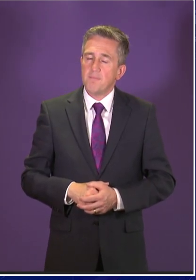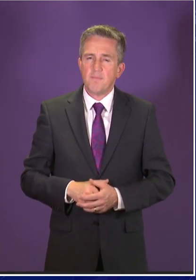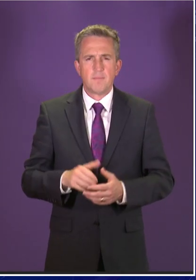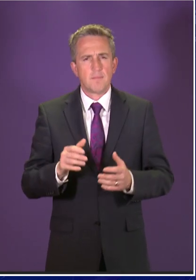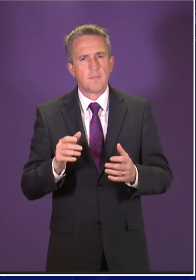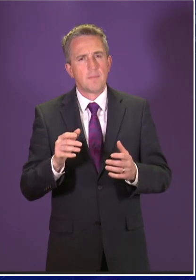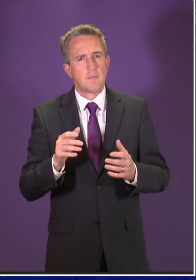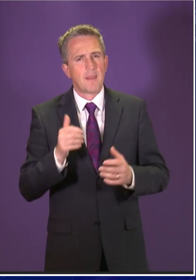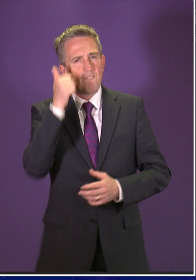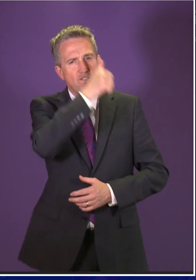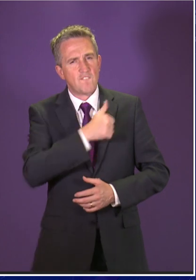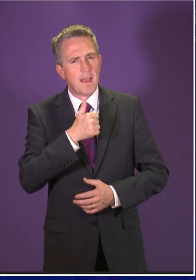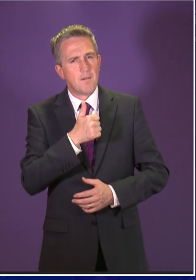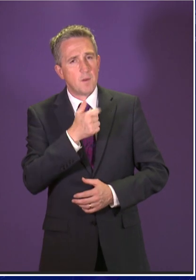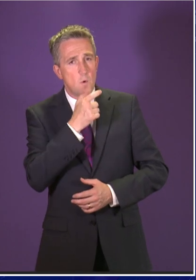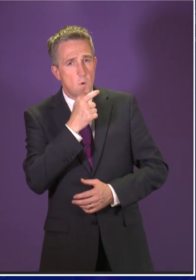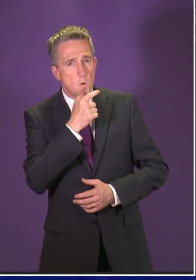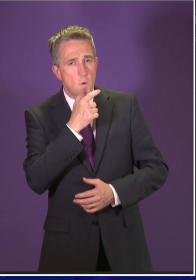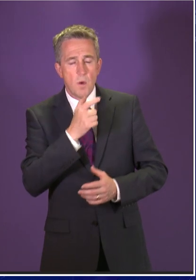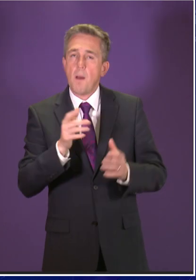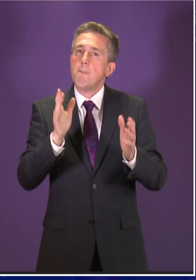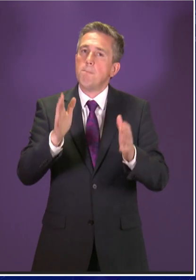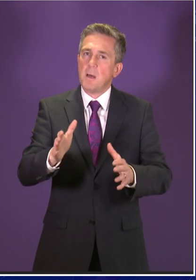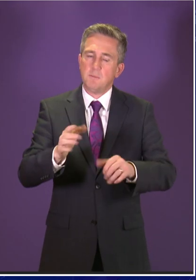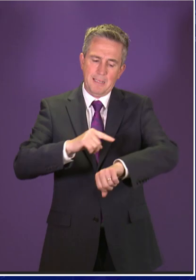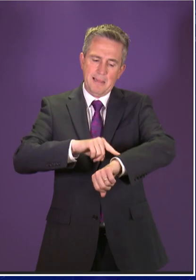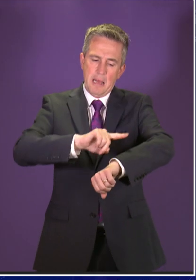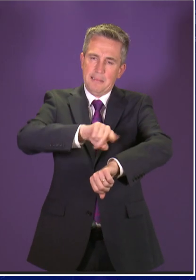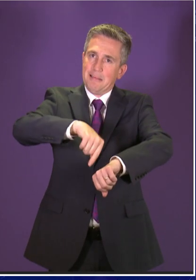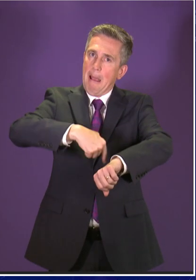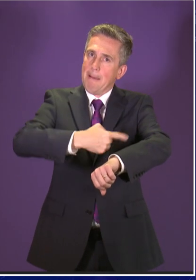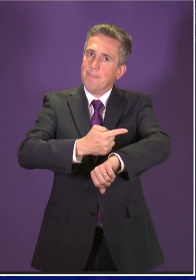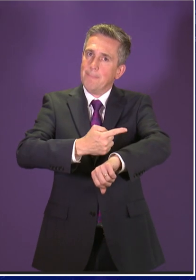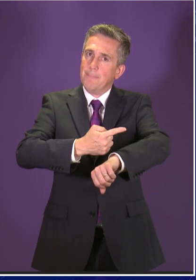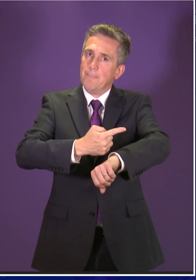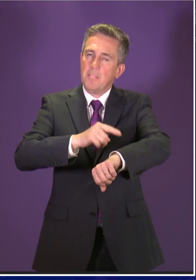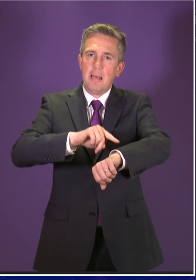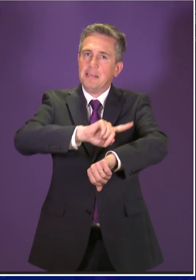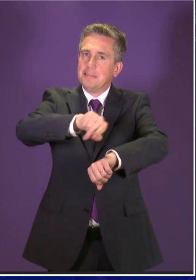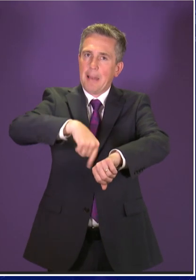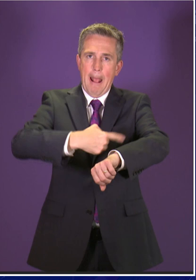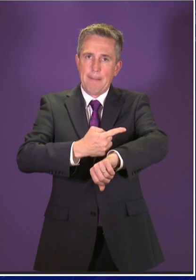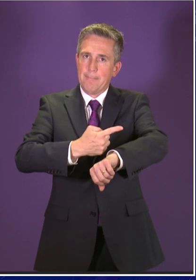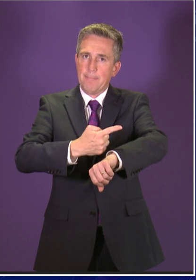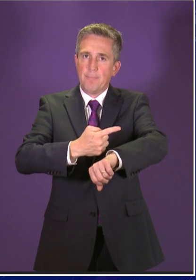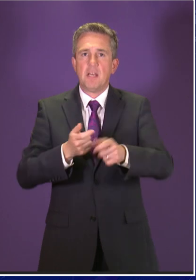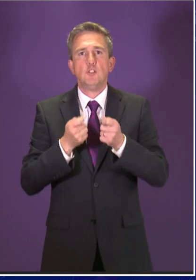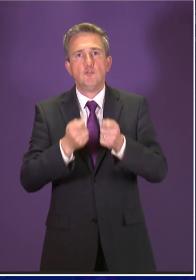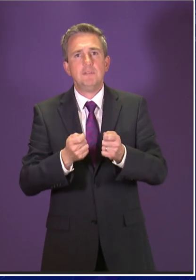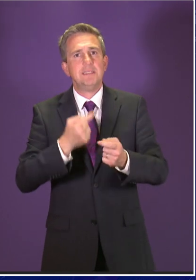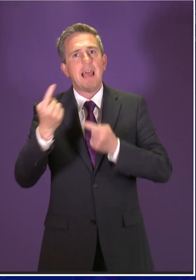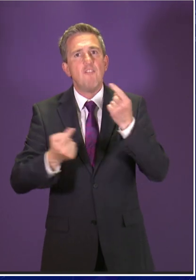It must be time. Time treats everyone as